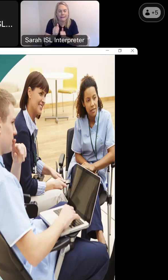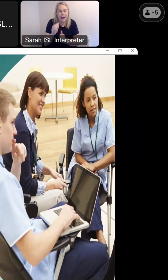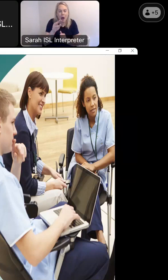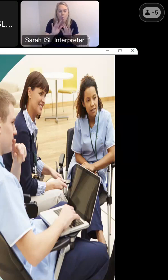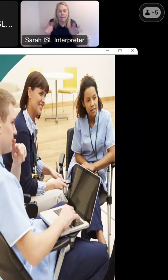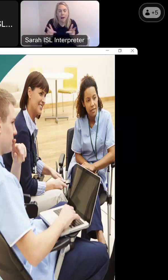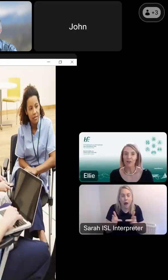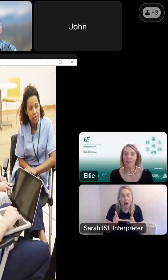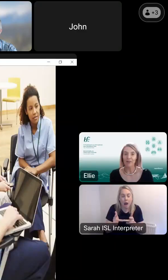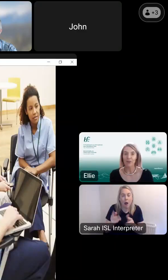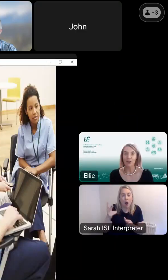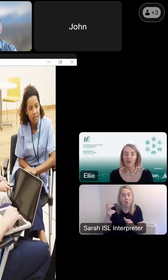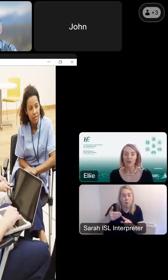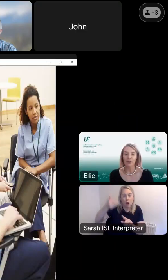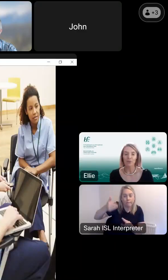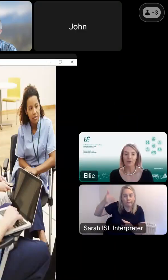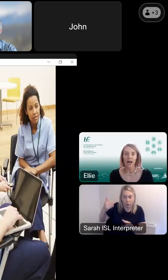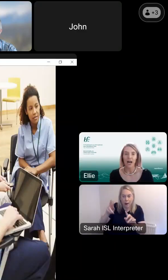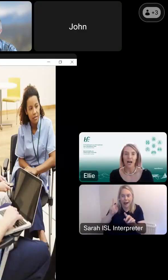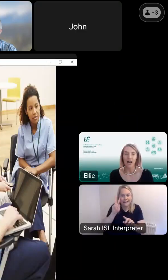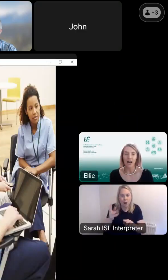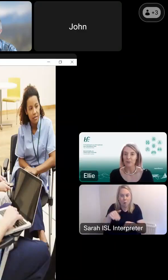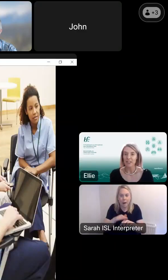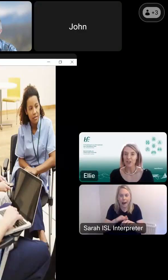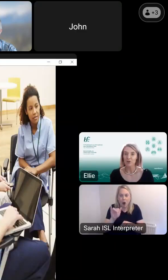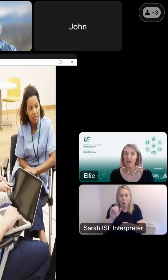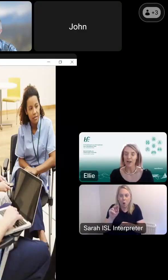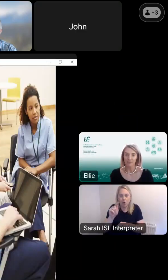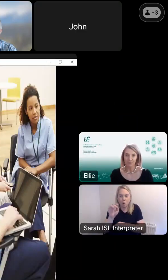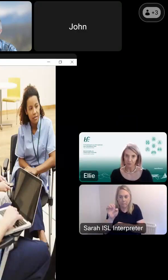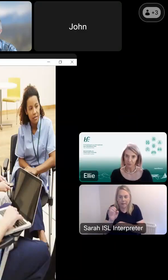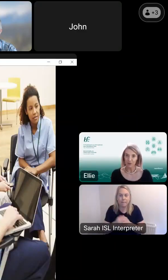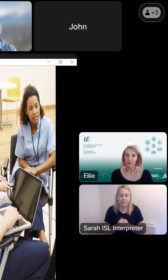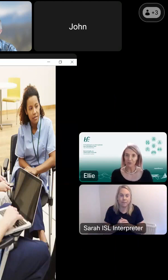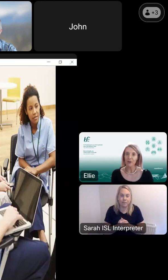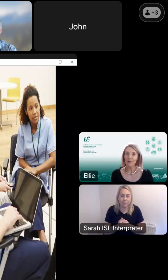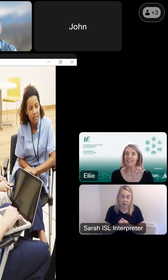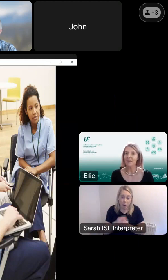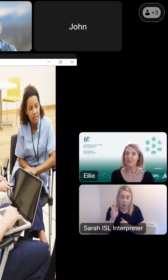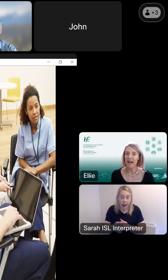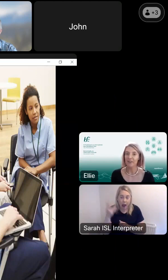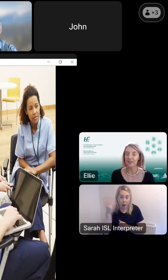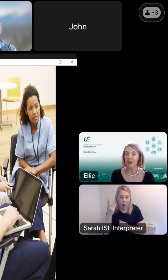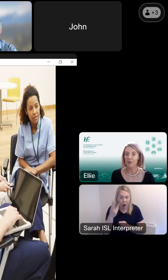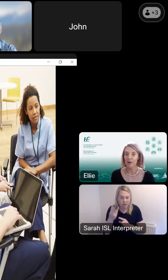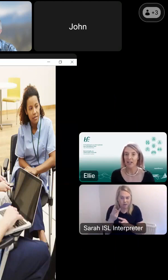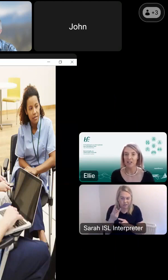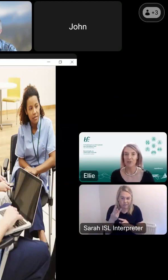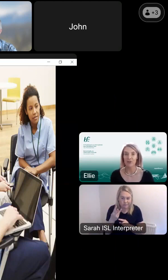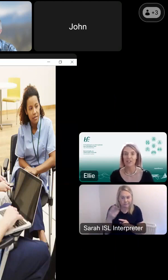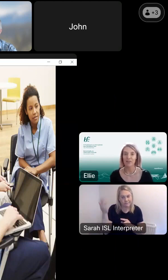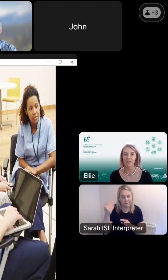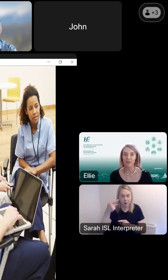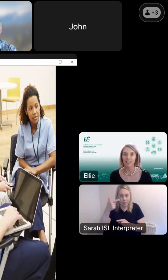previous two are available on YouTube, so please do refer back to them if you have any questions